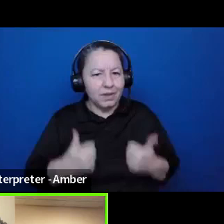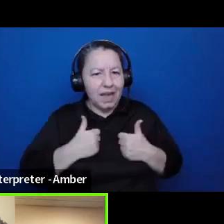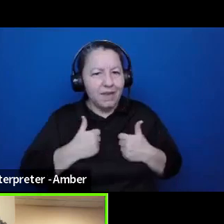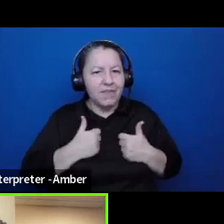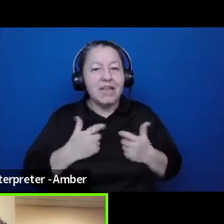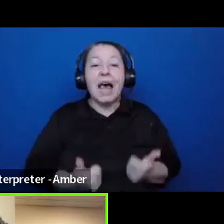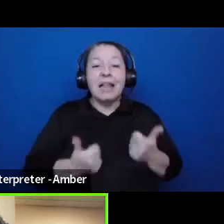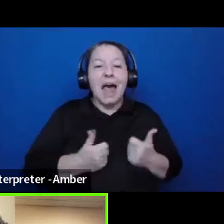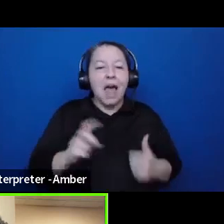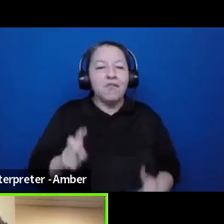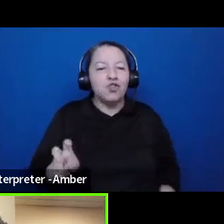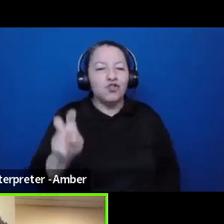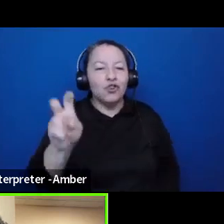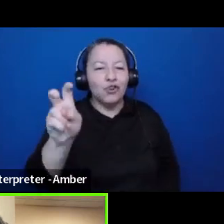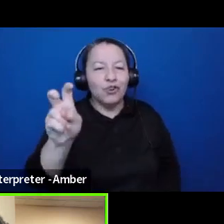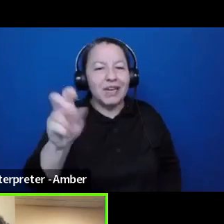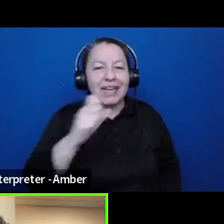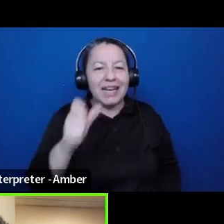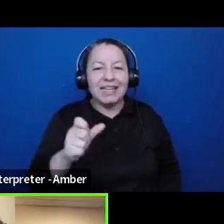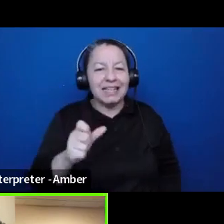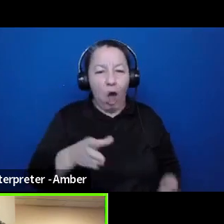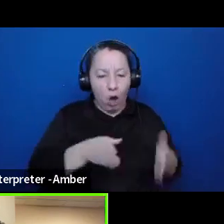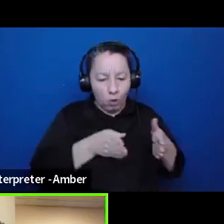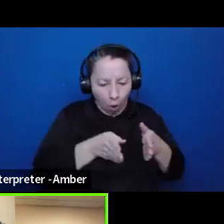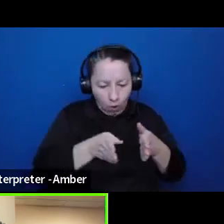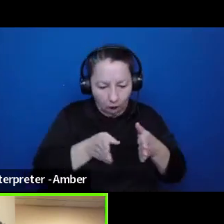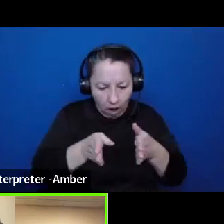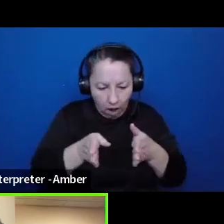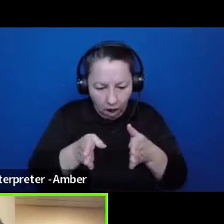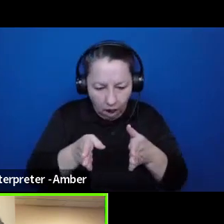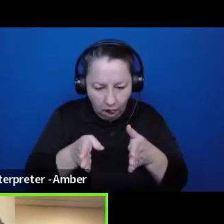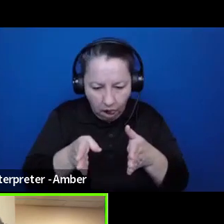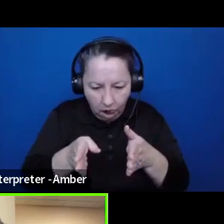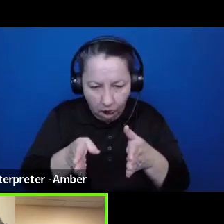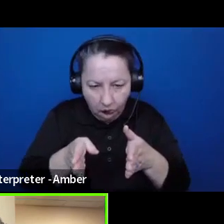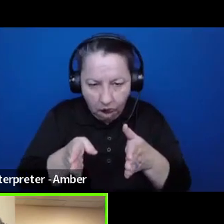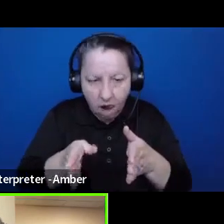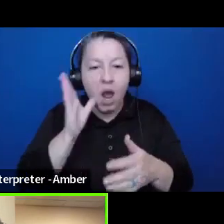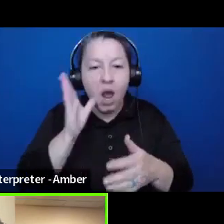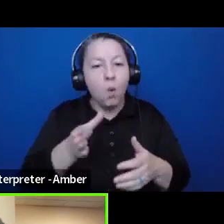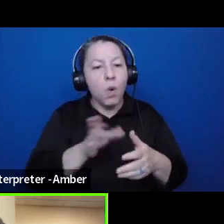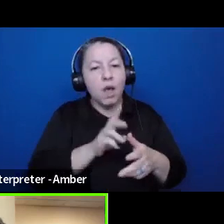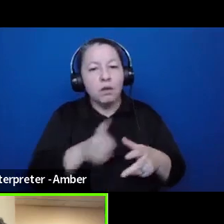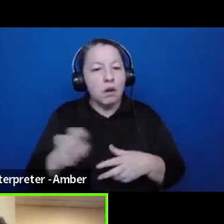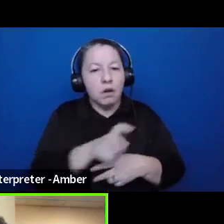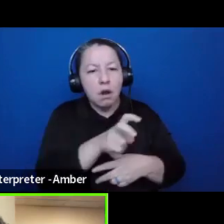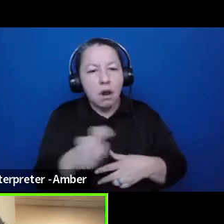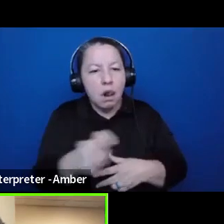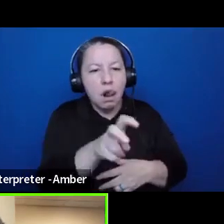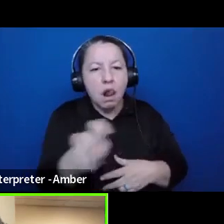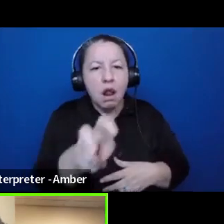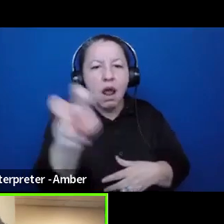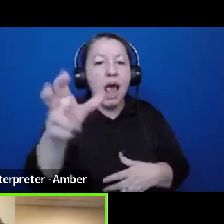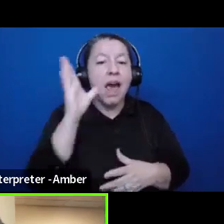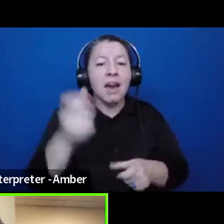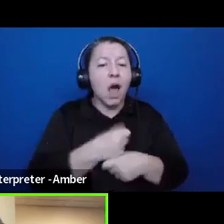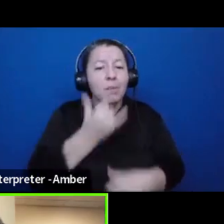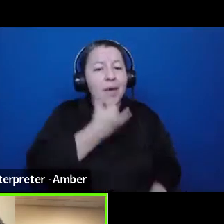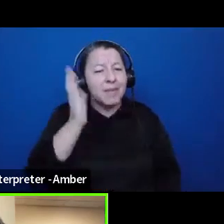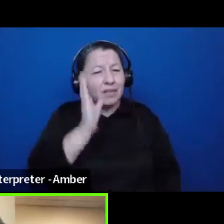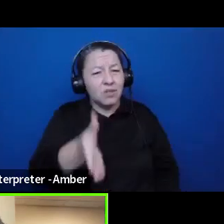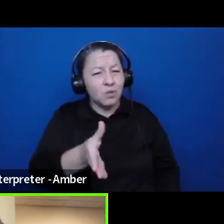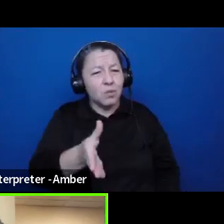changes. And just having compassion for each other, that I am going to make mistakes, is that I've made mistakes. And it just makes me a better person